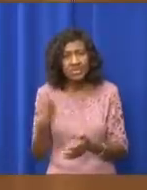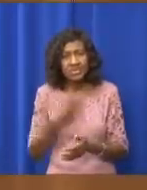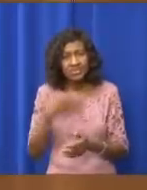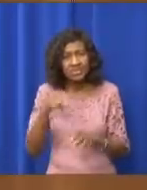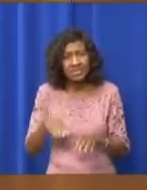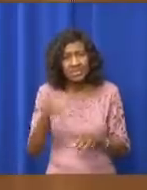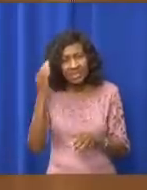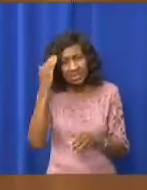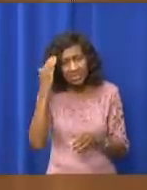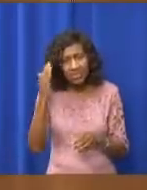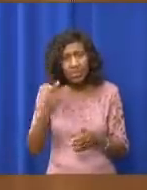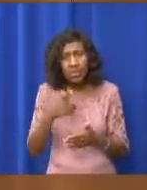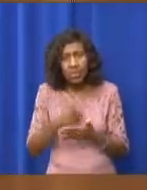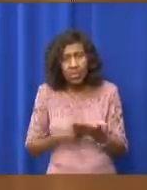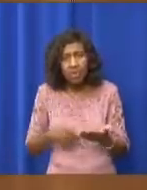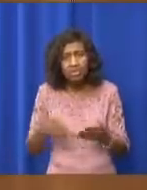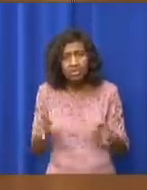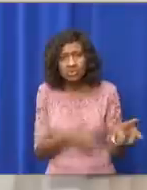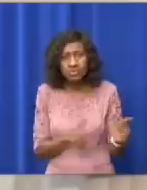in due course.